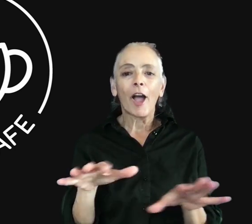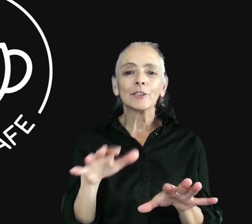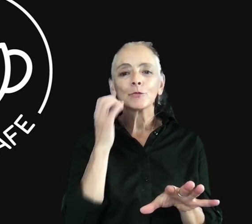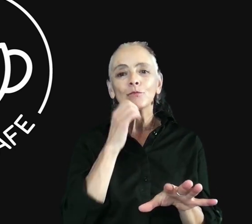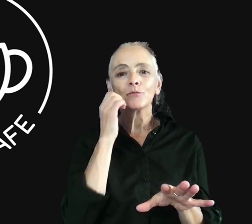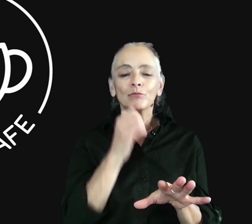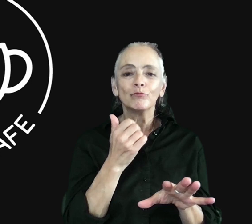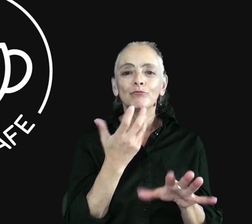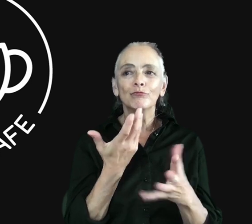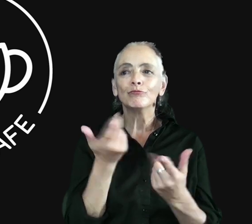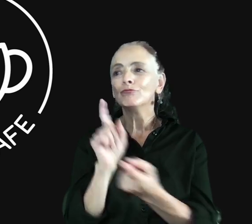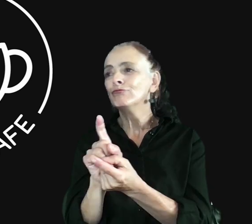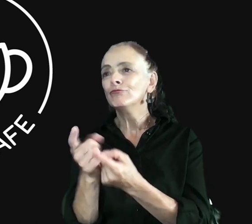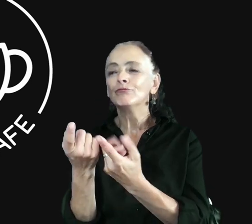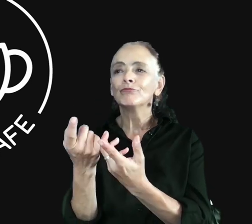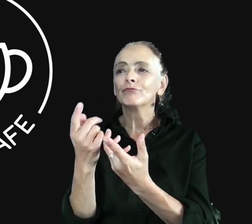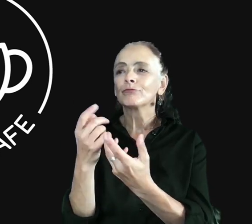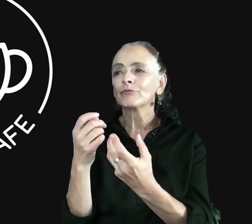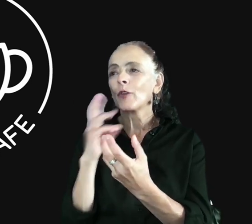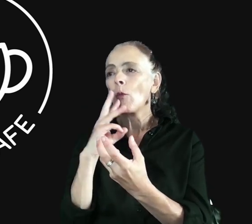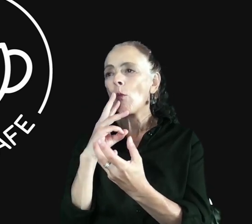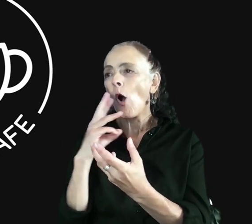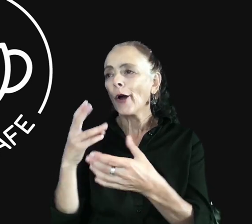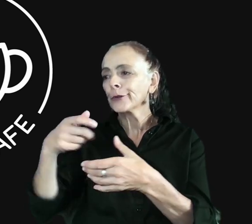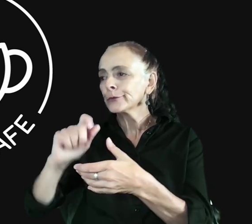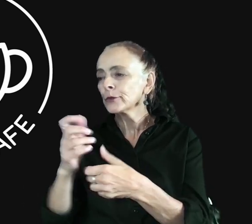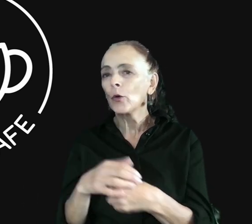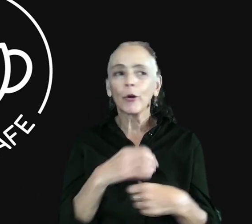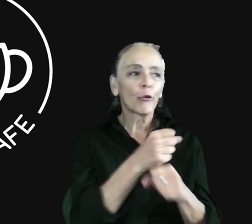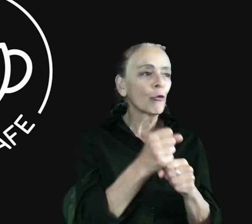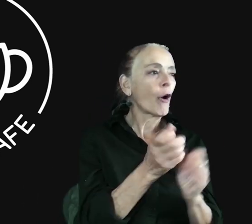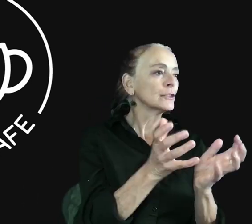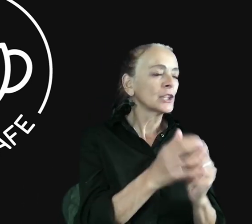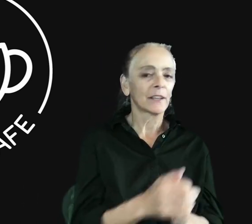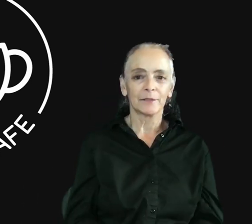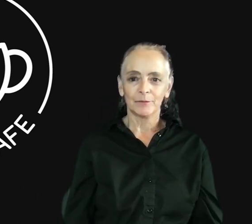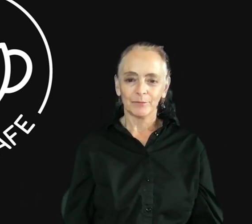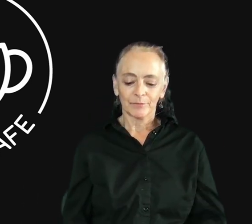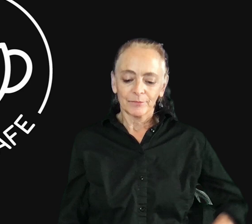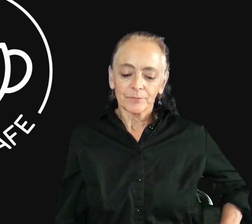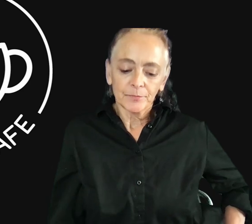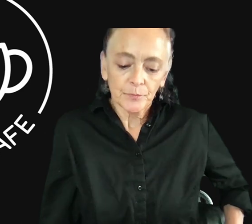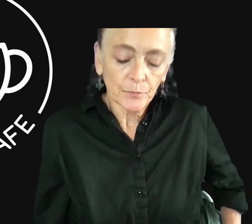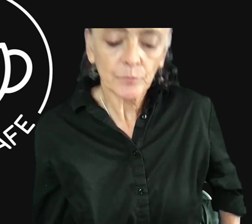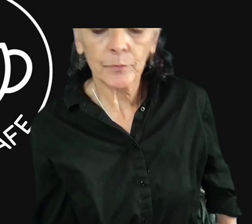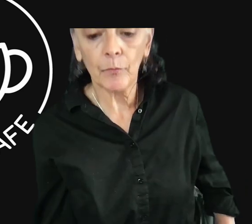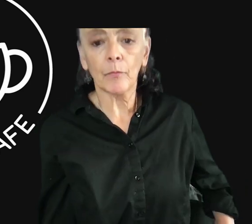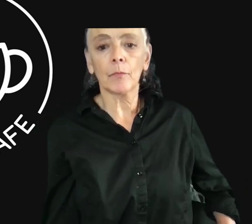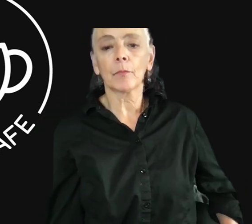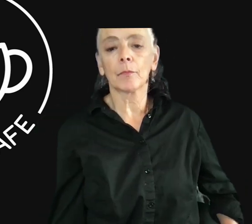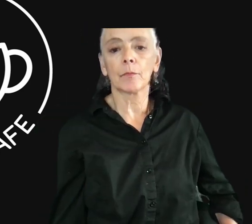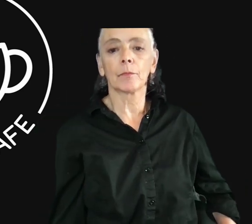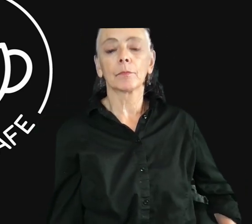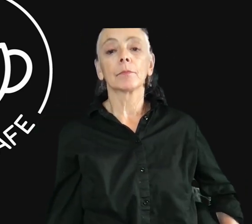of the kind of water cooler coffee coffee chats yeah that's the crossing that you are mentioning the the playstation because we were talking earlier about